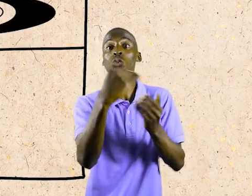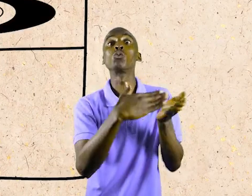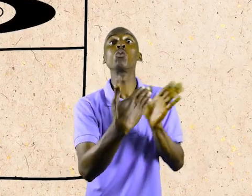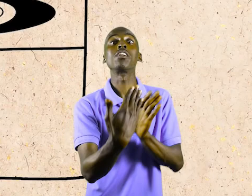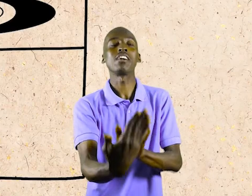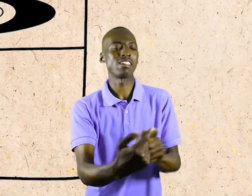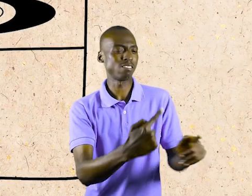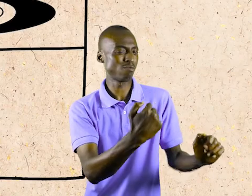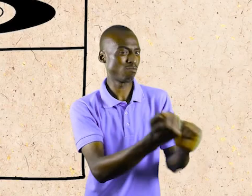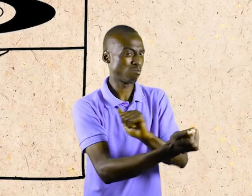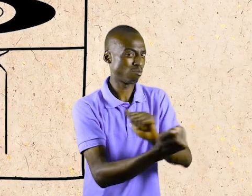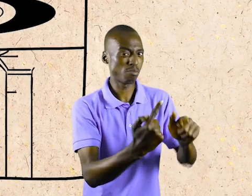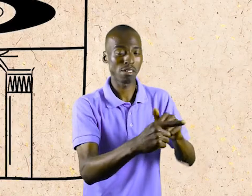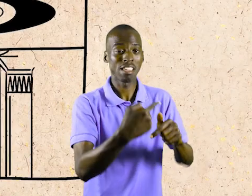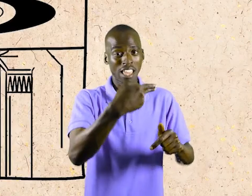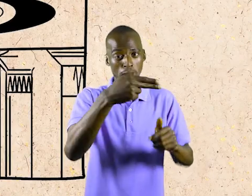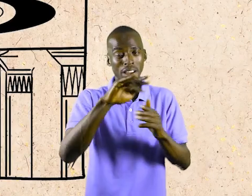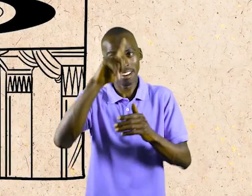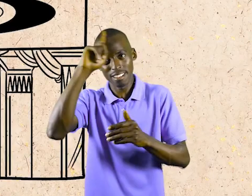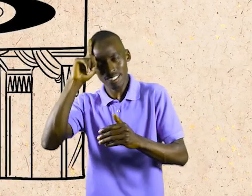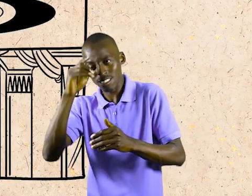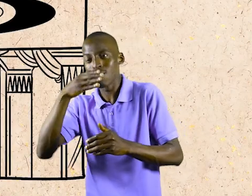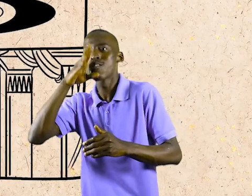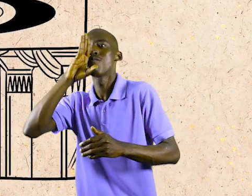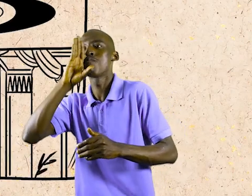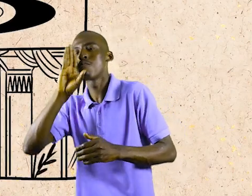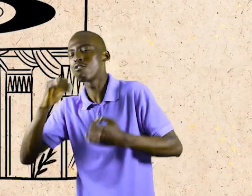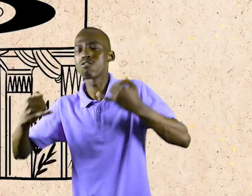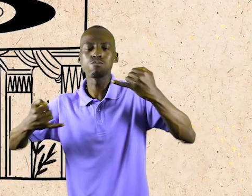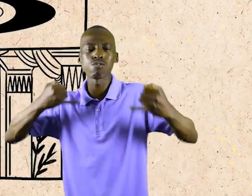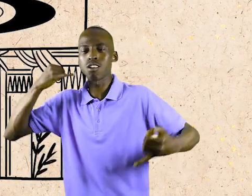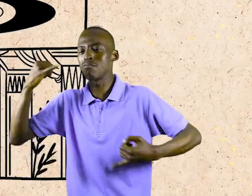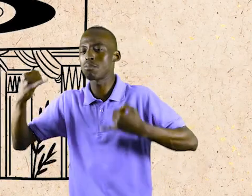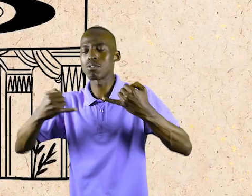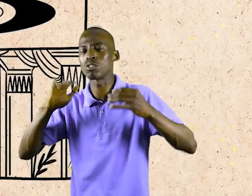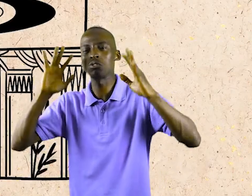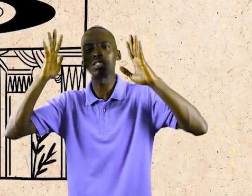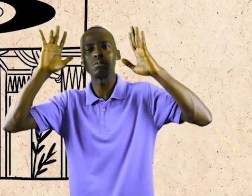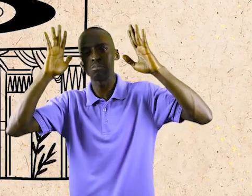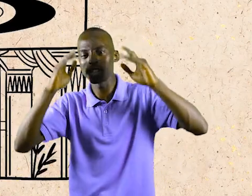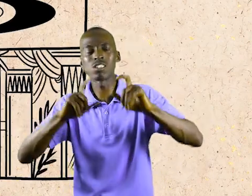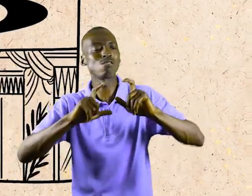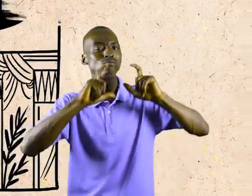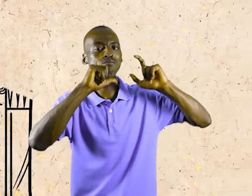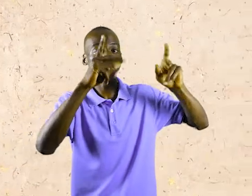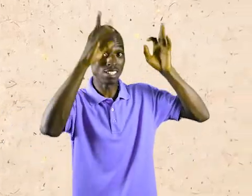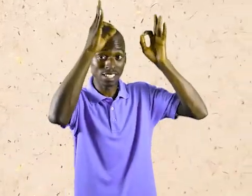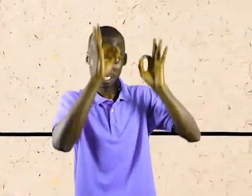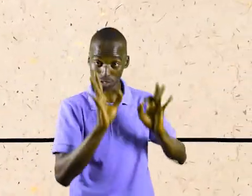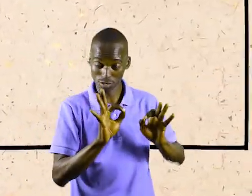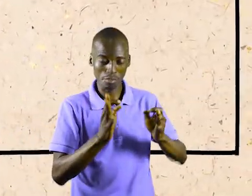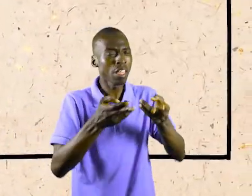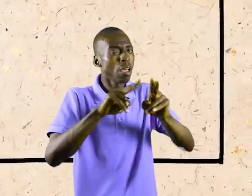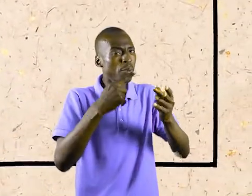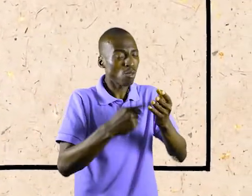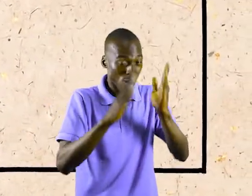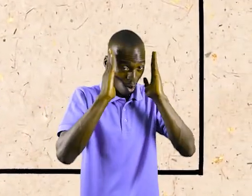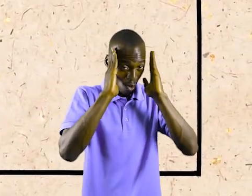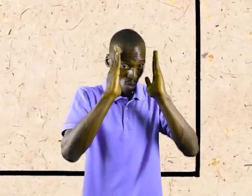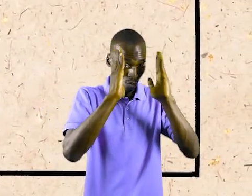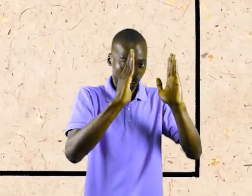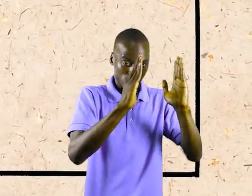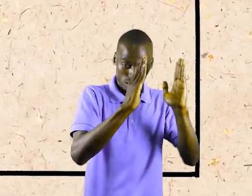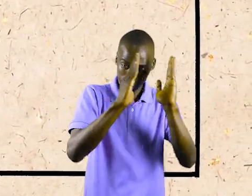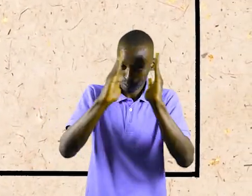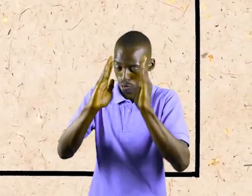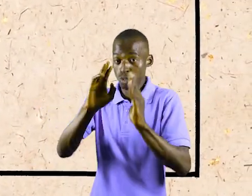die. Haman and the king then have a drinking banquet to celebrate their really horrible decision. So the focus now turns to Mordecai